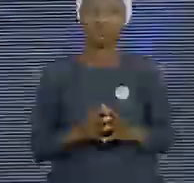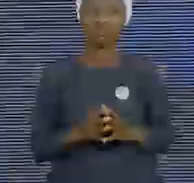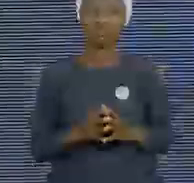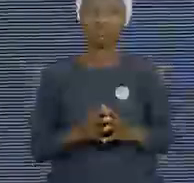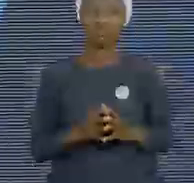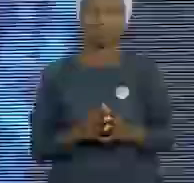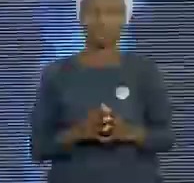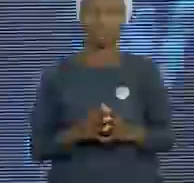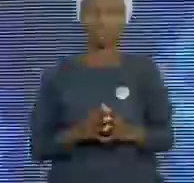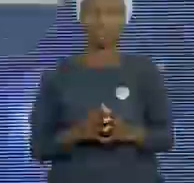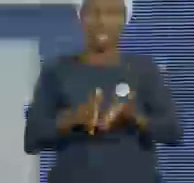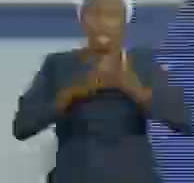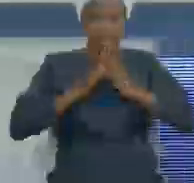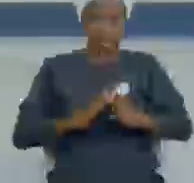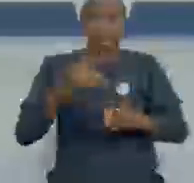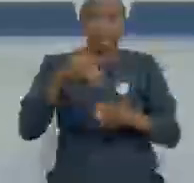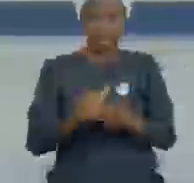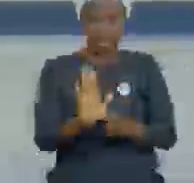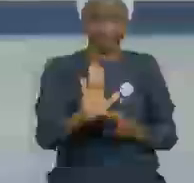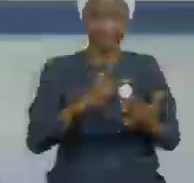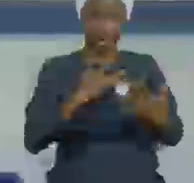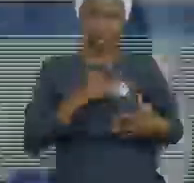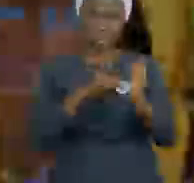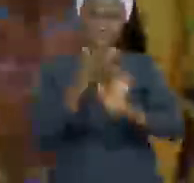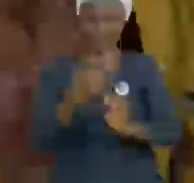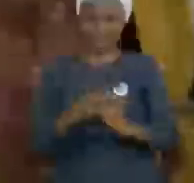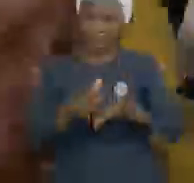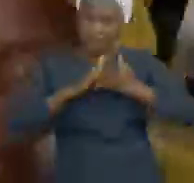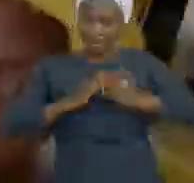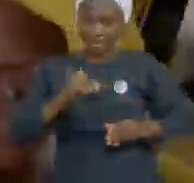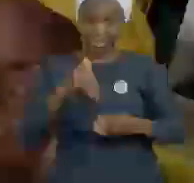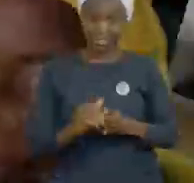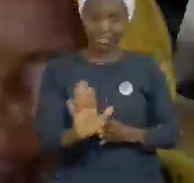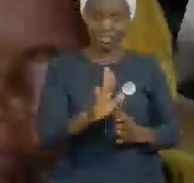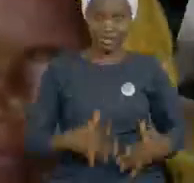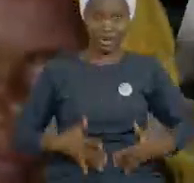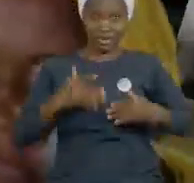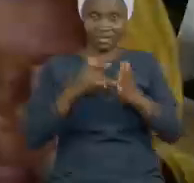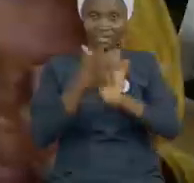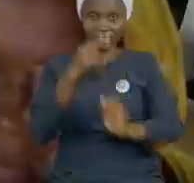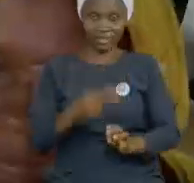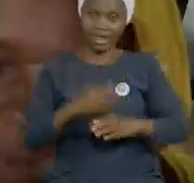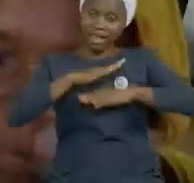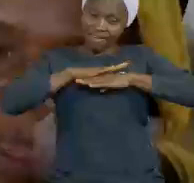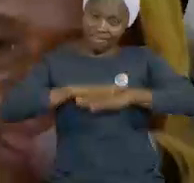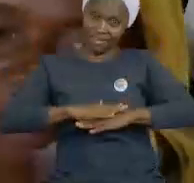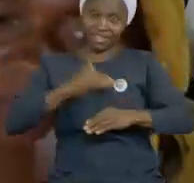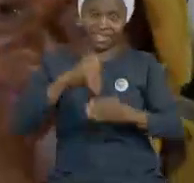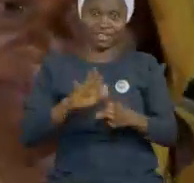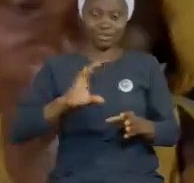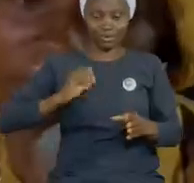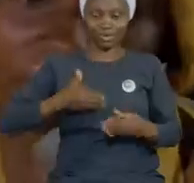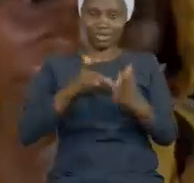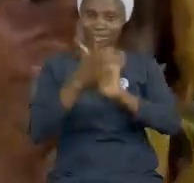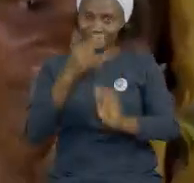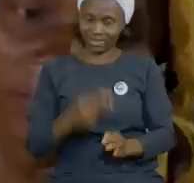Peace in your heart. Peace in your life. Rest in your soul. And